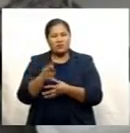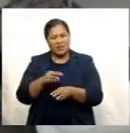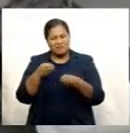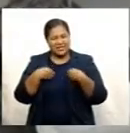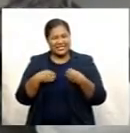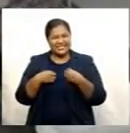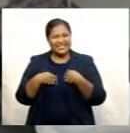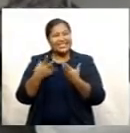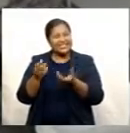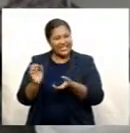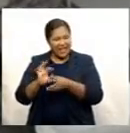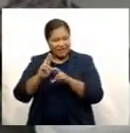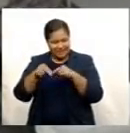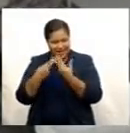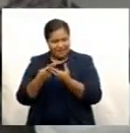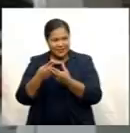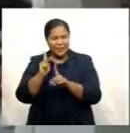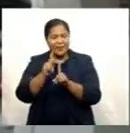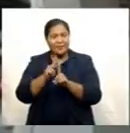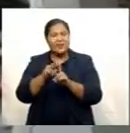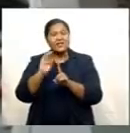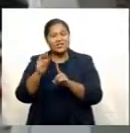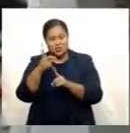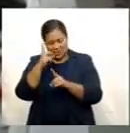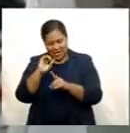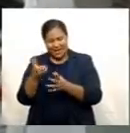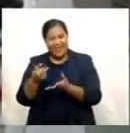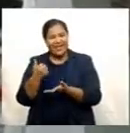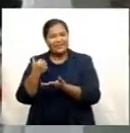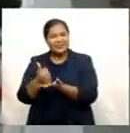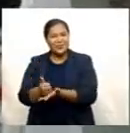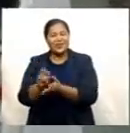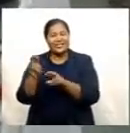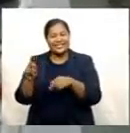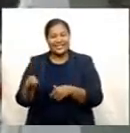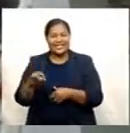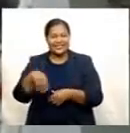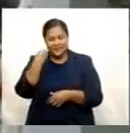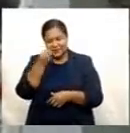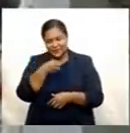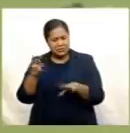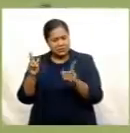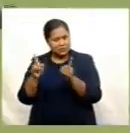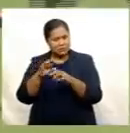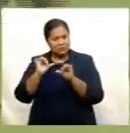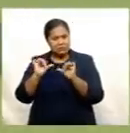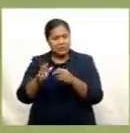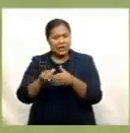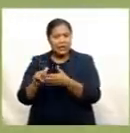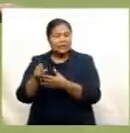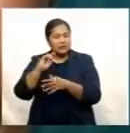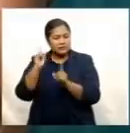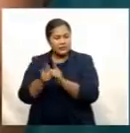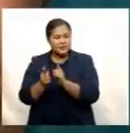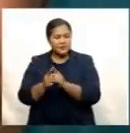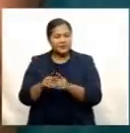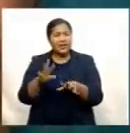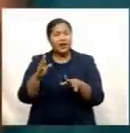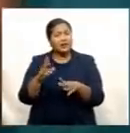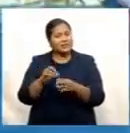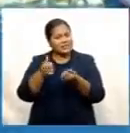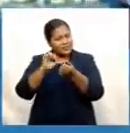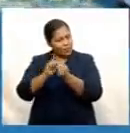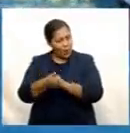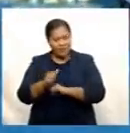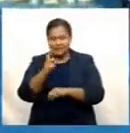fisher folks meet their food security and economic needs. Kelly Vatalo, FBC News. And later in sports, vaccination a